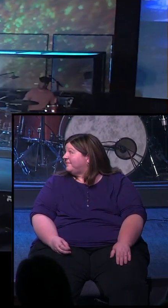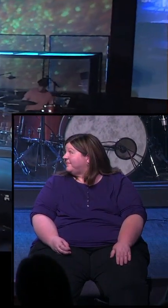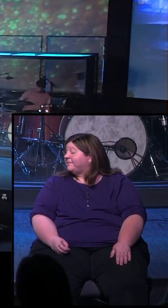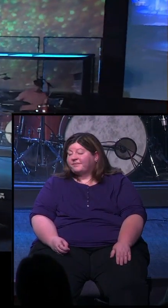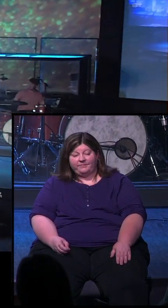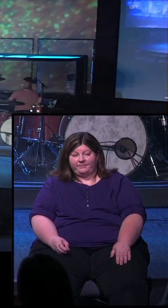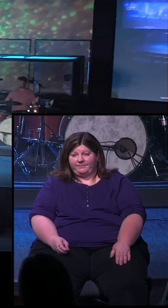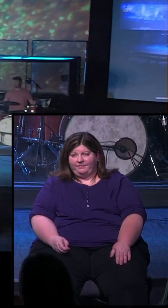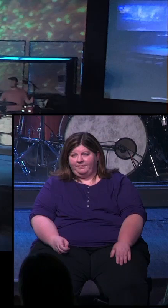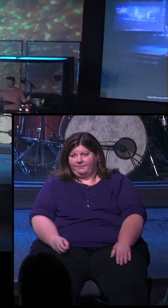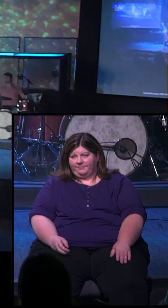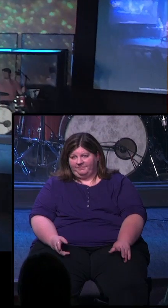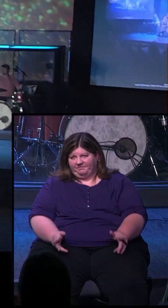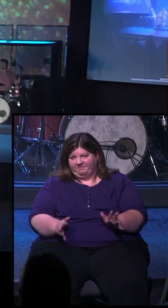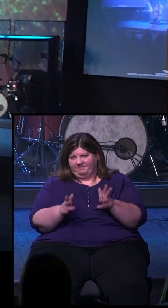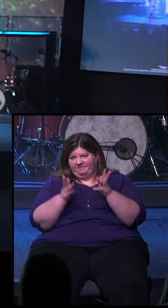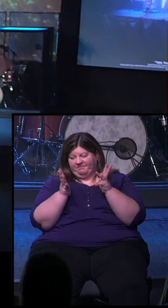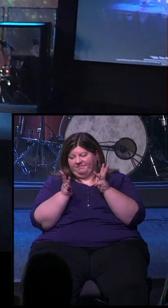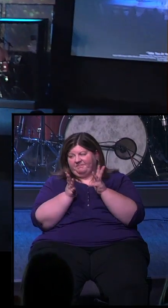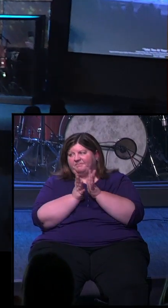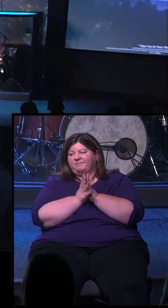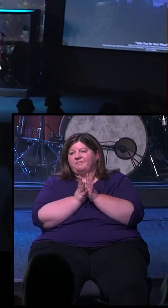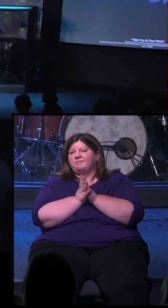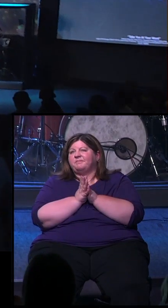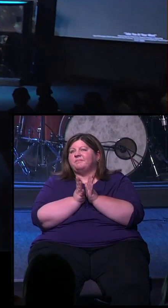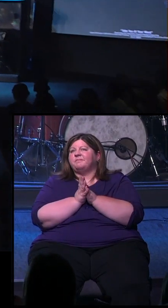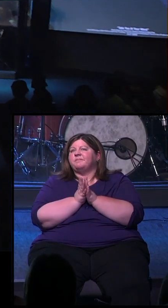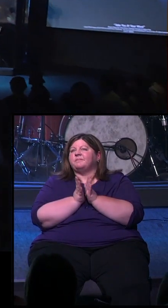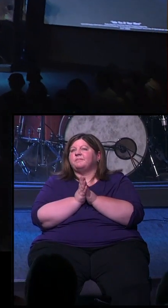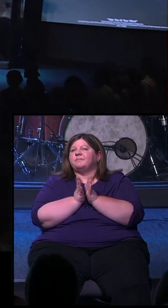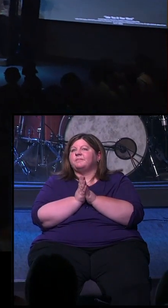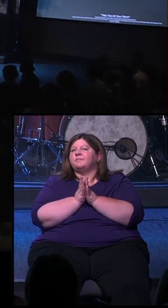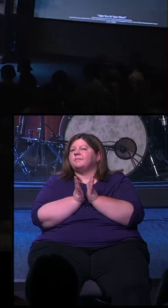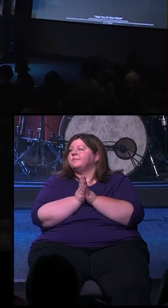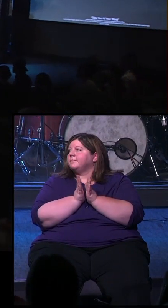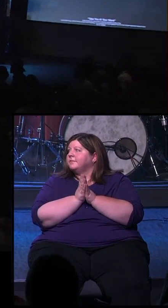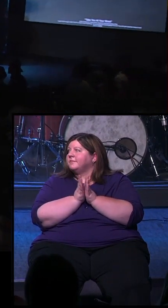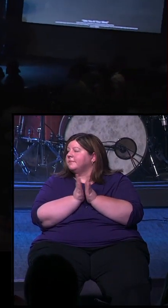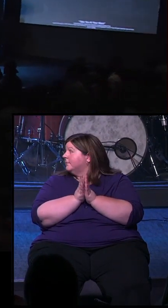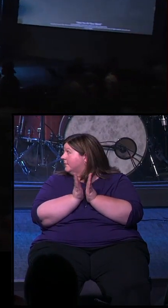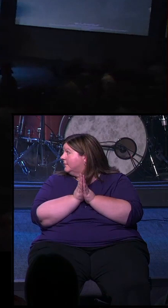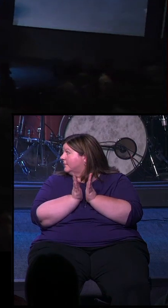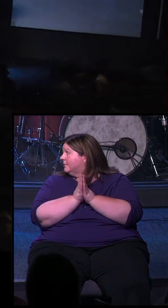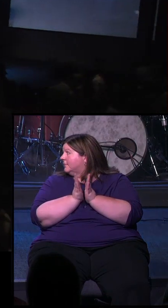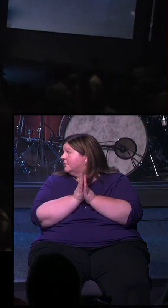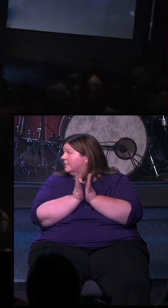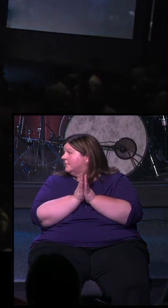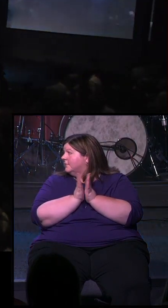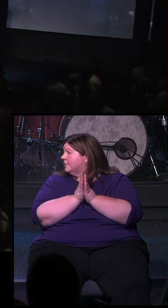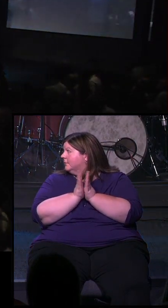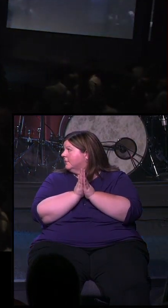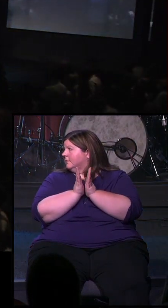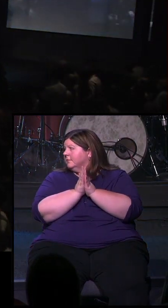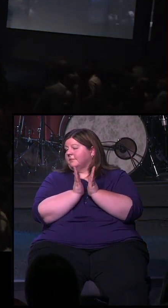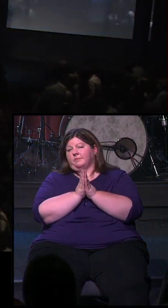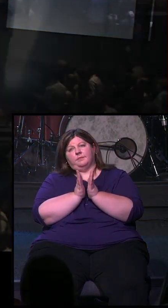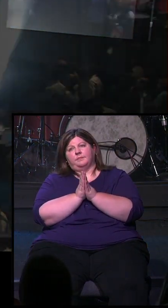at